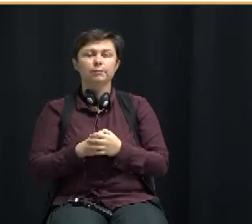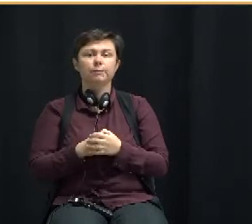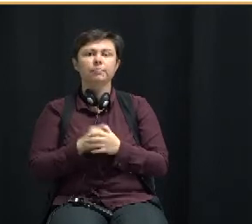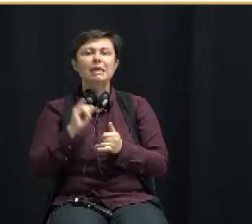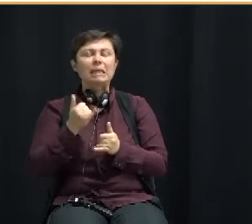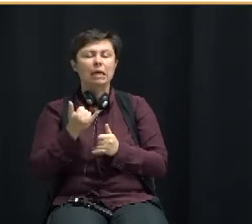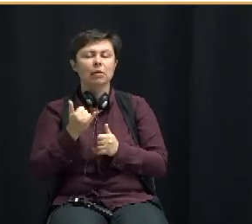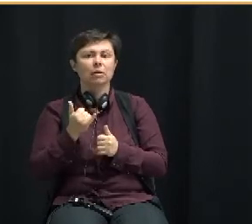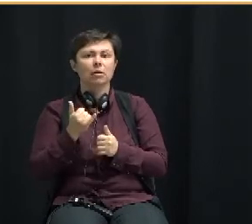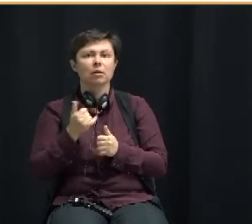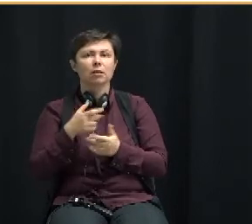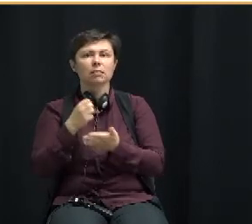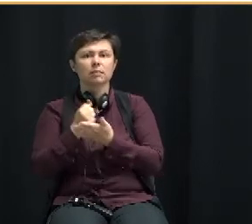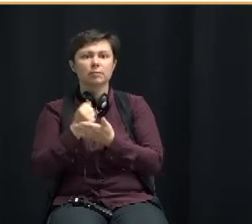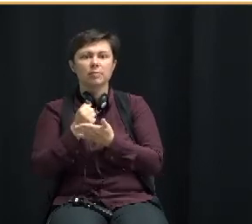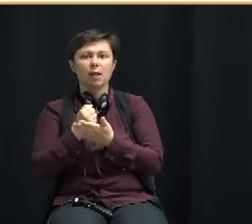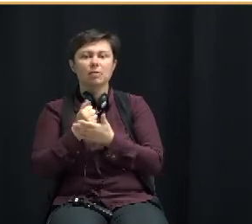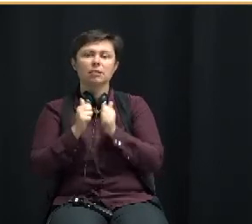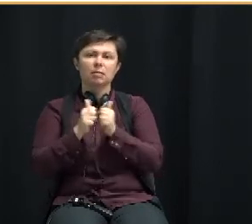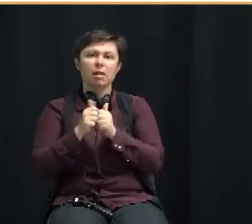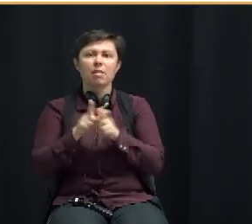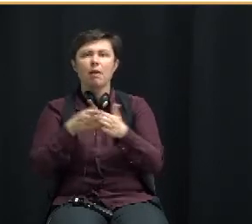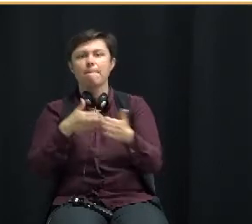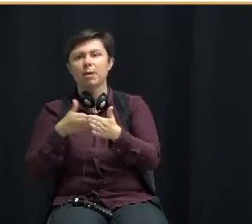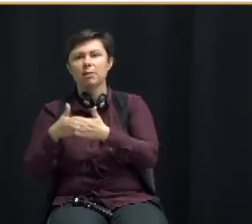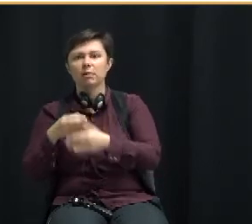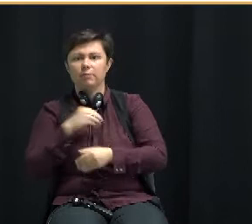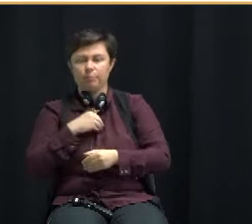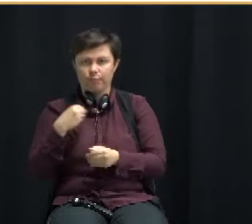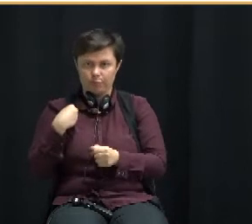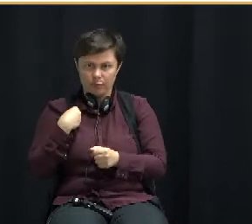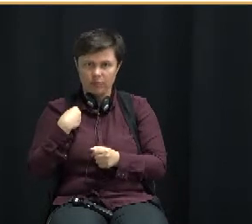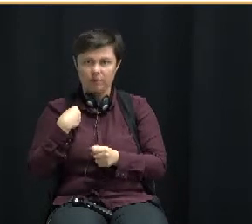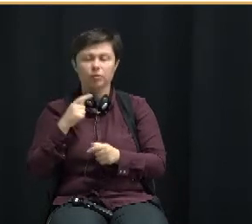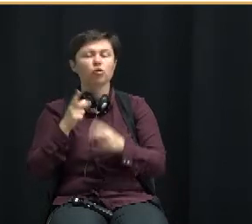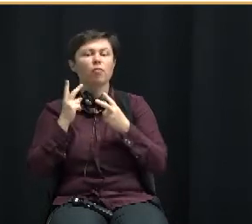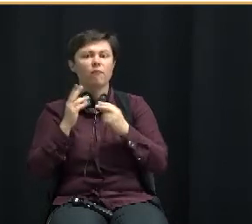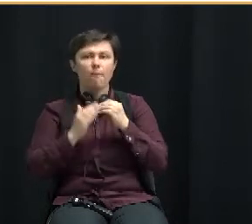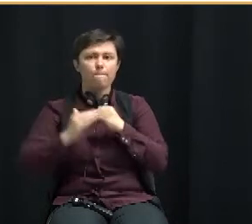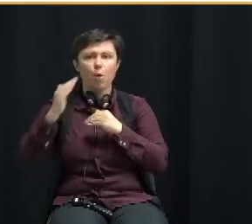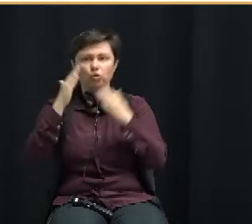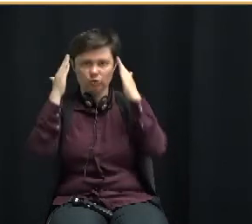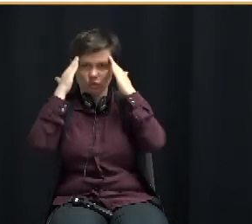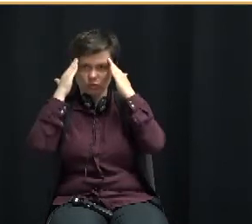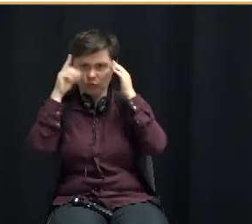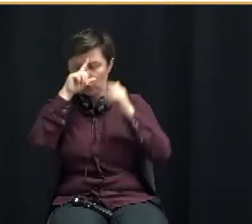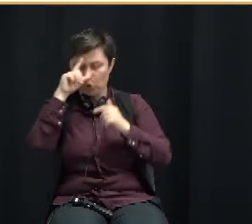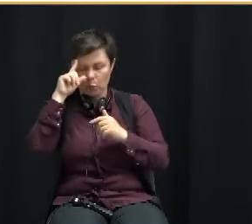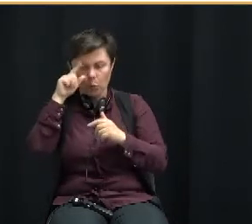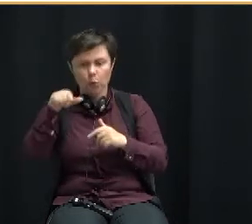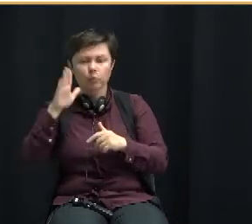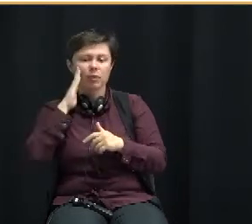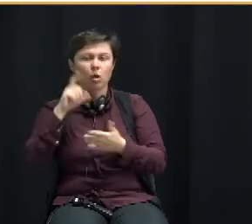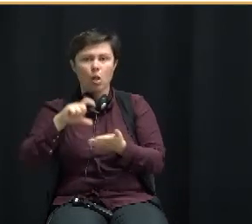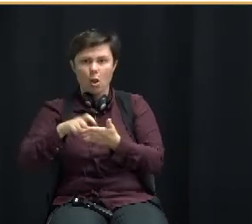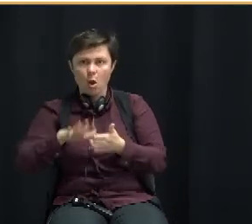Jakie są kwestie, wyzwania I bariery so what are the issues, challenges and barriers we are dealing with in Poland? Definitely